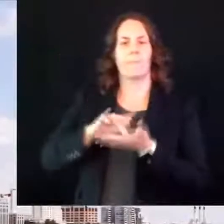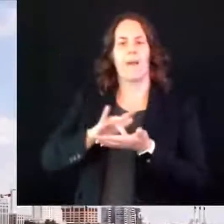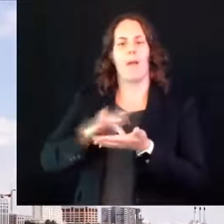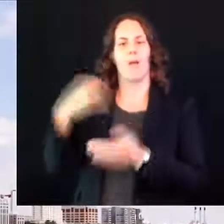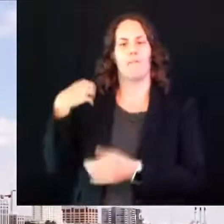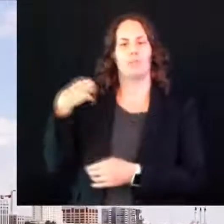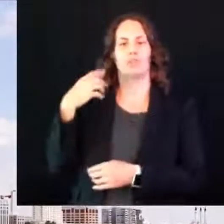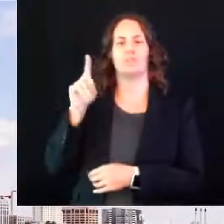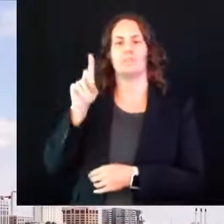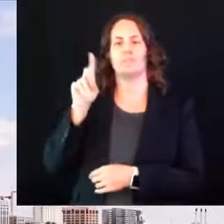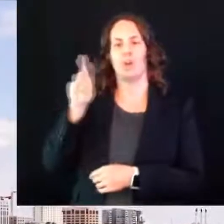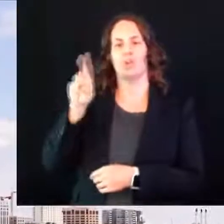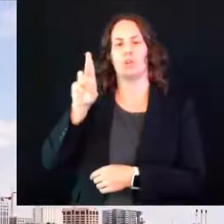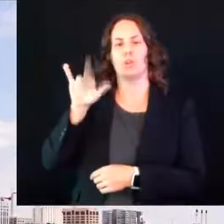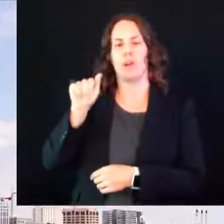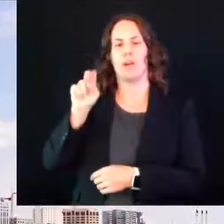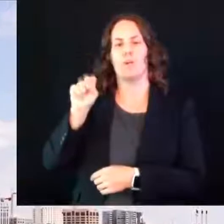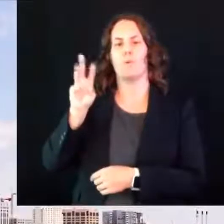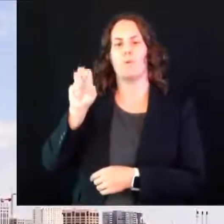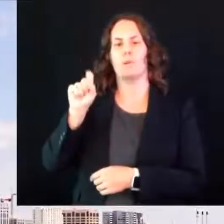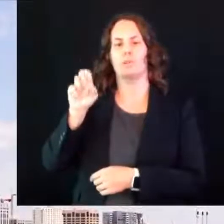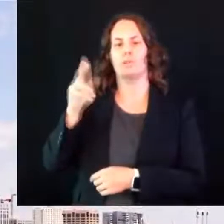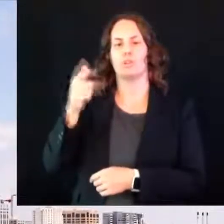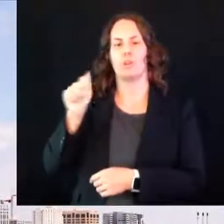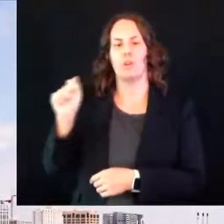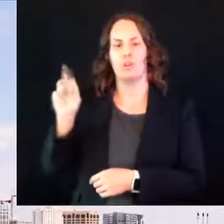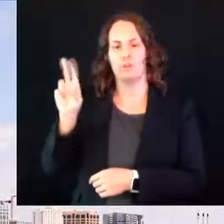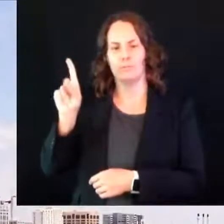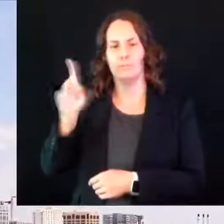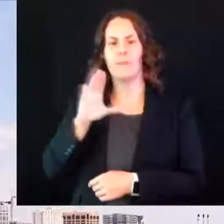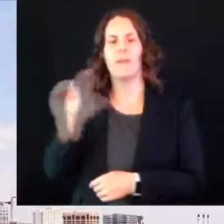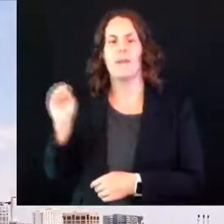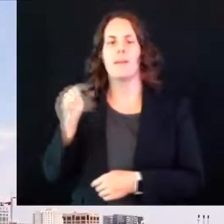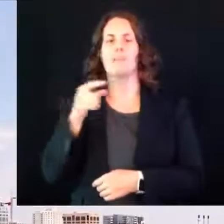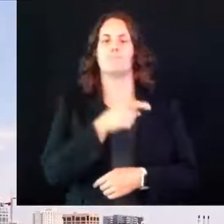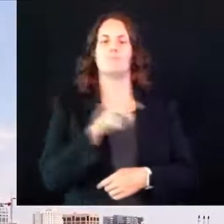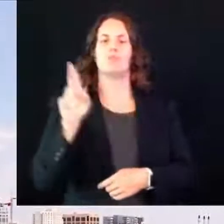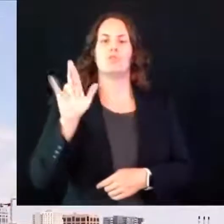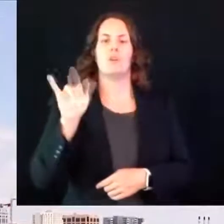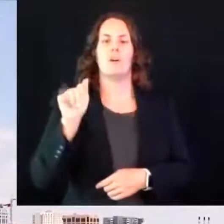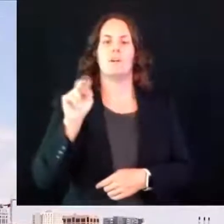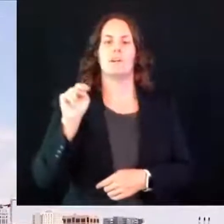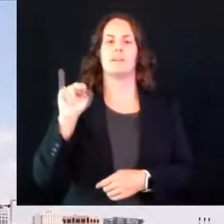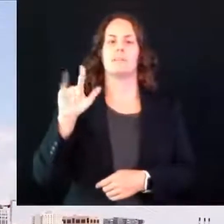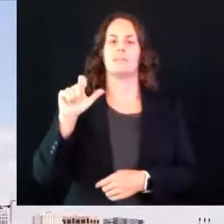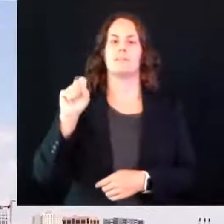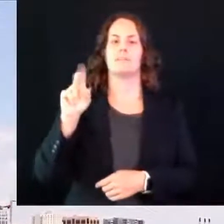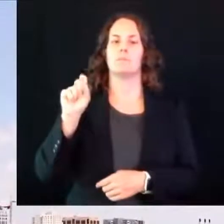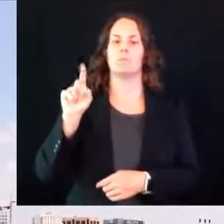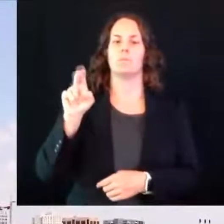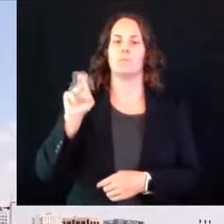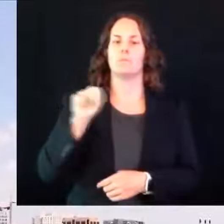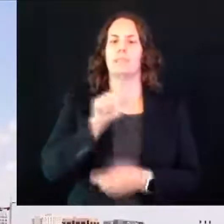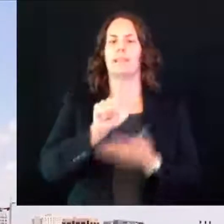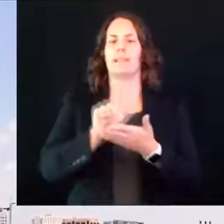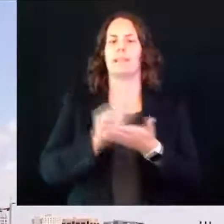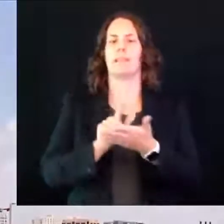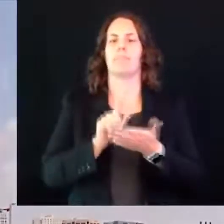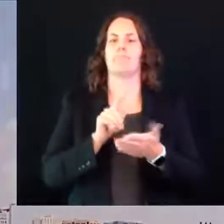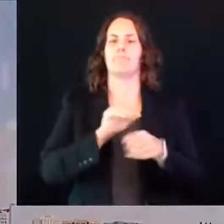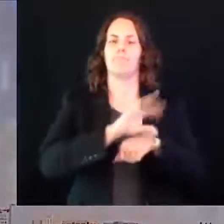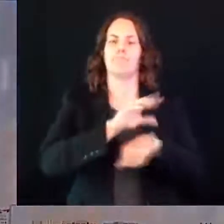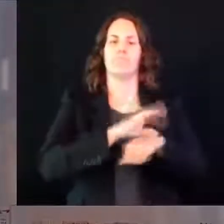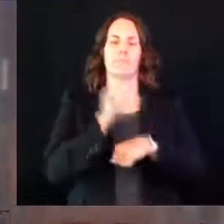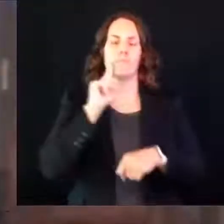the DHS Bureau of Communicable Diseases, and Ryan Nilsestun, Chief Legal Counsel in the Office of the Governor. We will begin